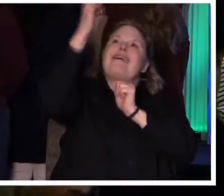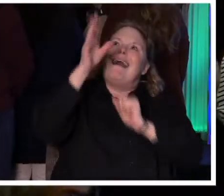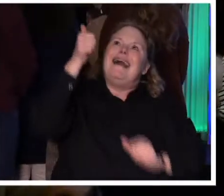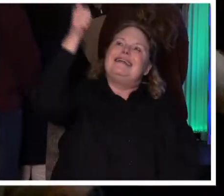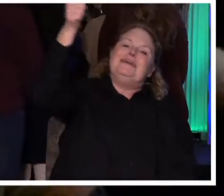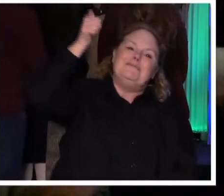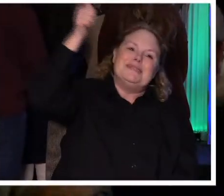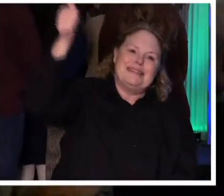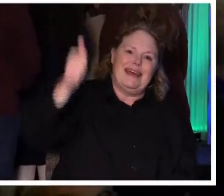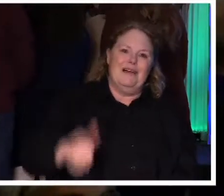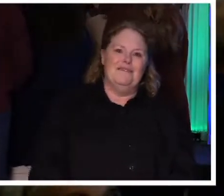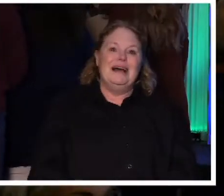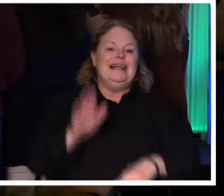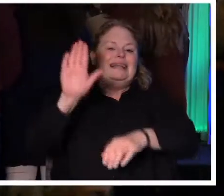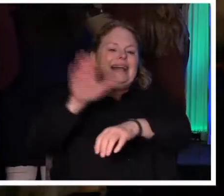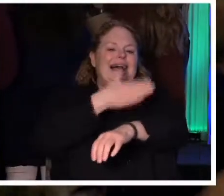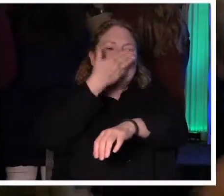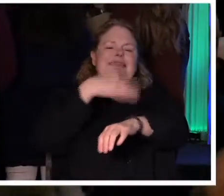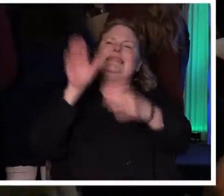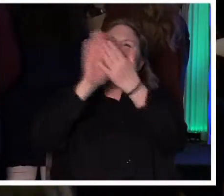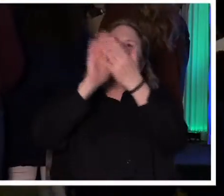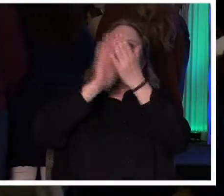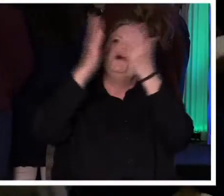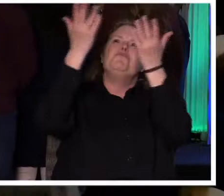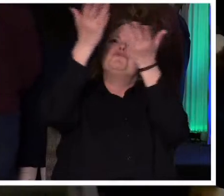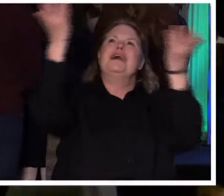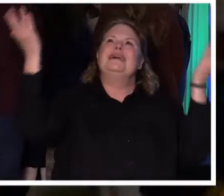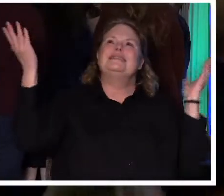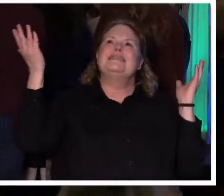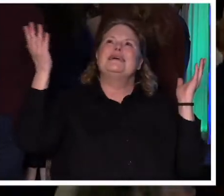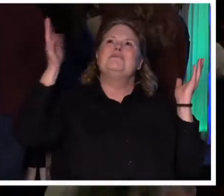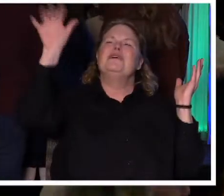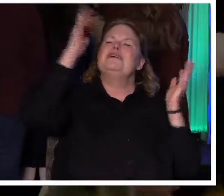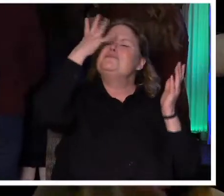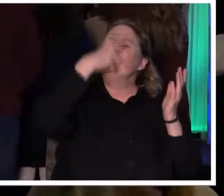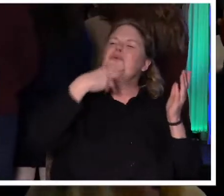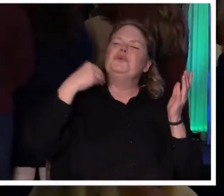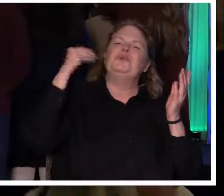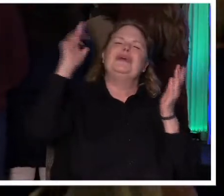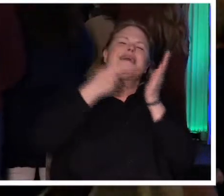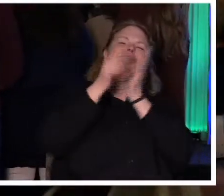let's sing and praise him for the beauty of his holiness.